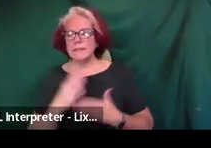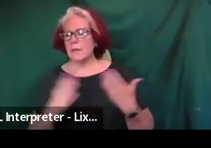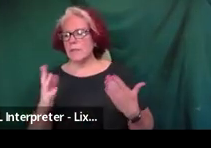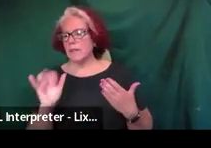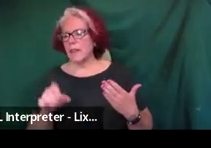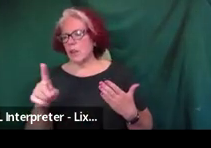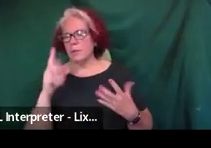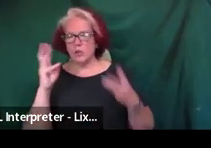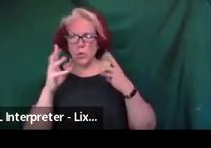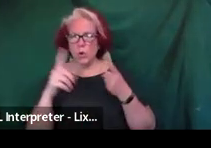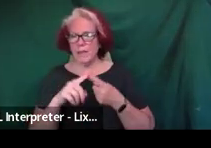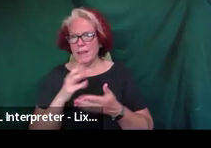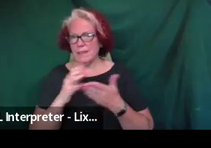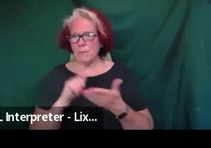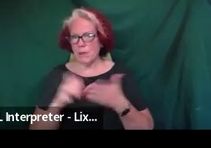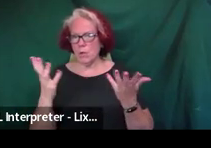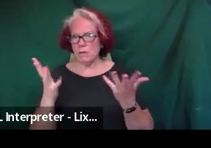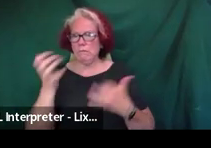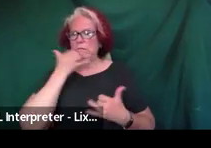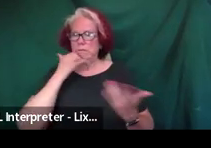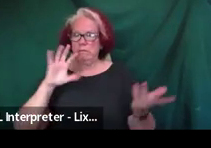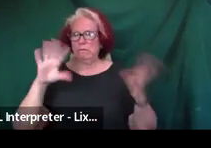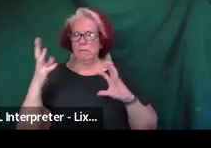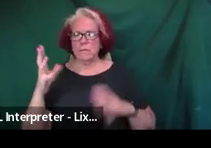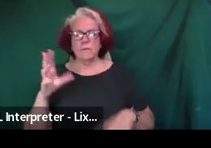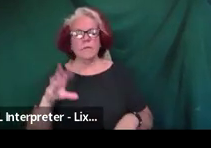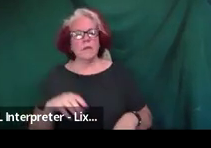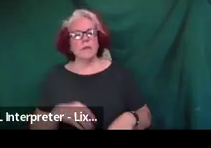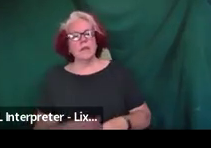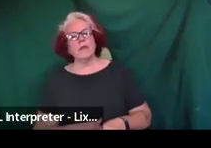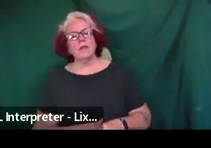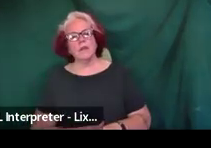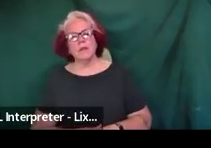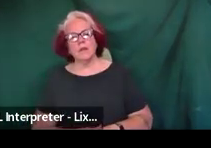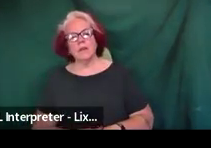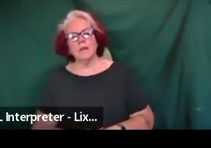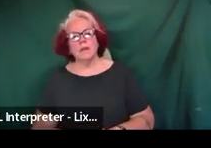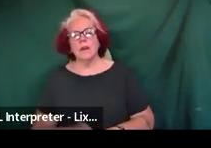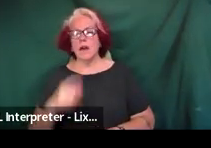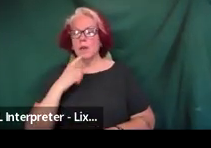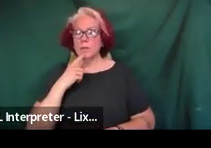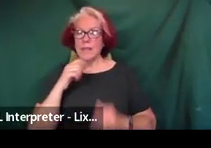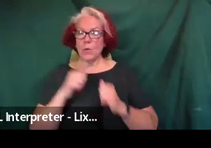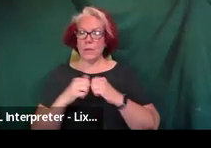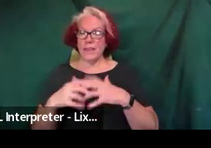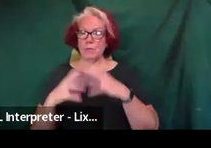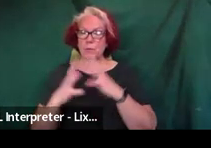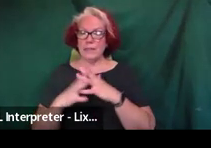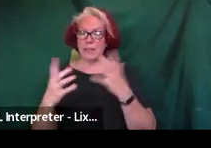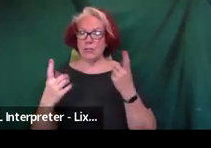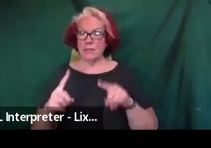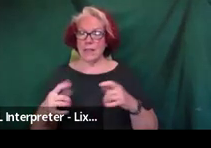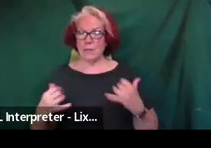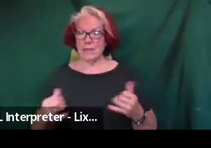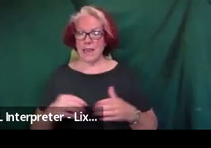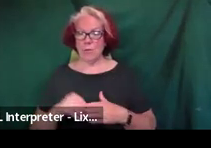you worry that something is going to go wrong. I do have to say, with the implementation that's happening right now in